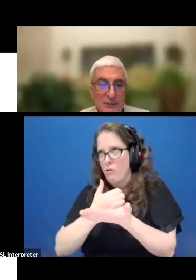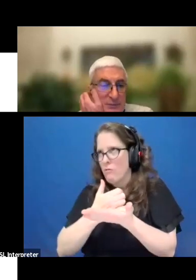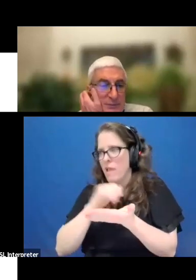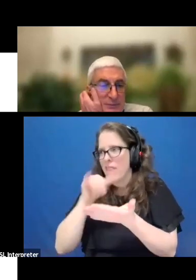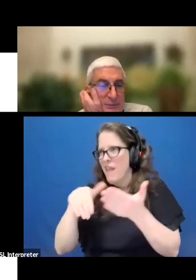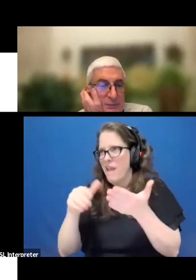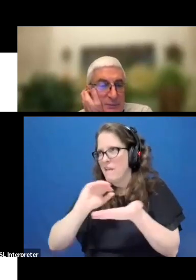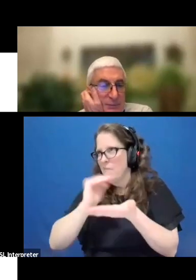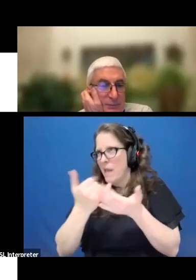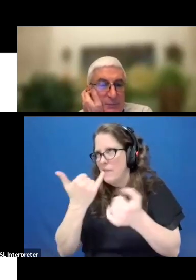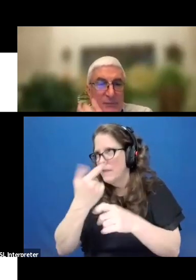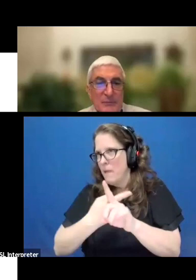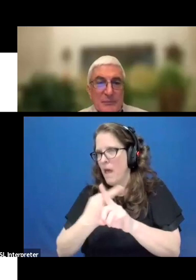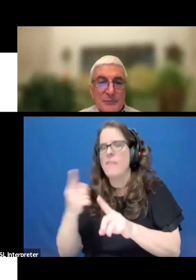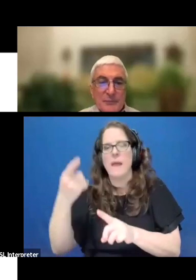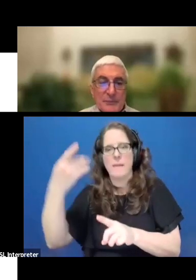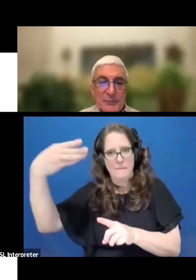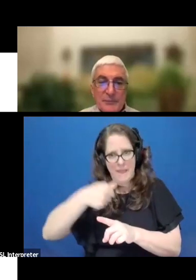please.